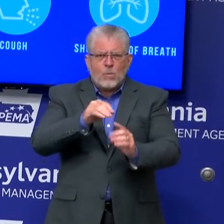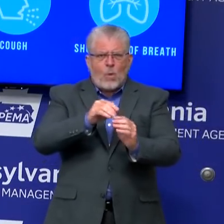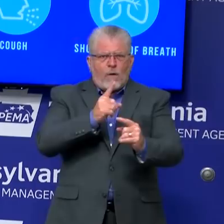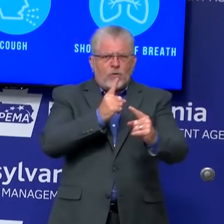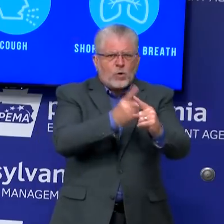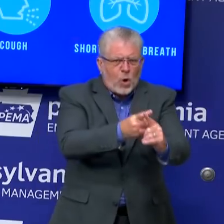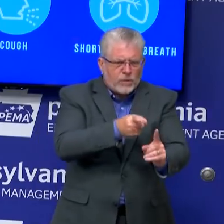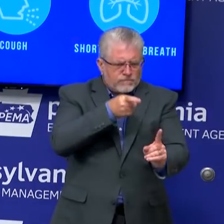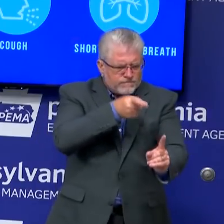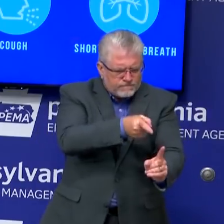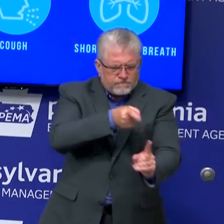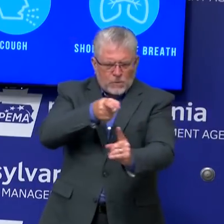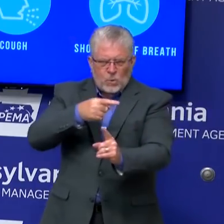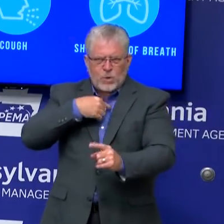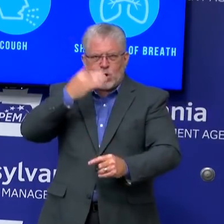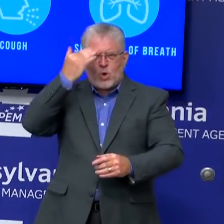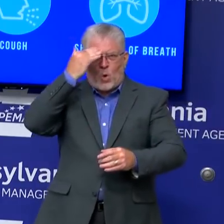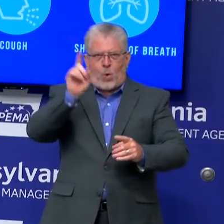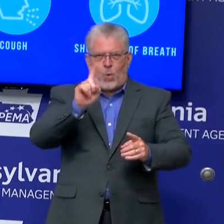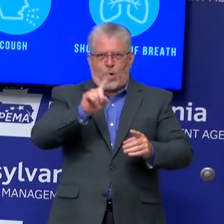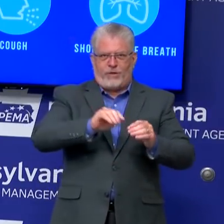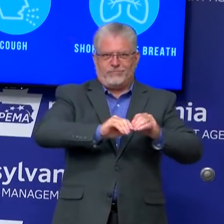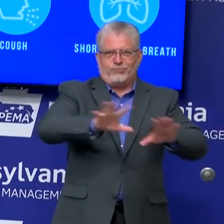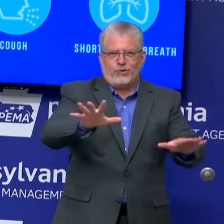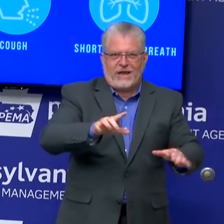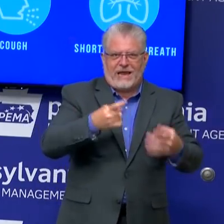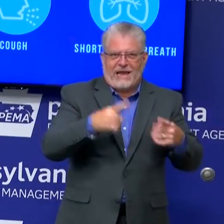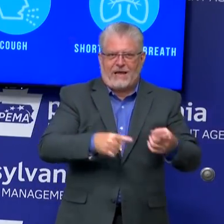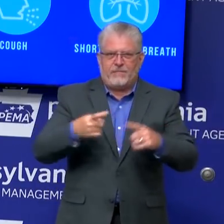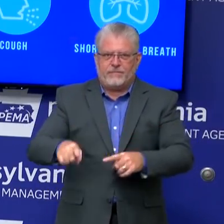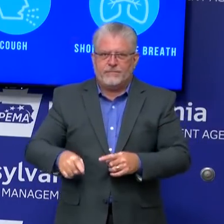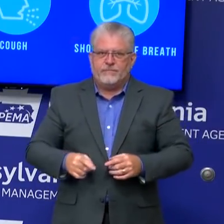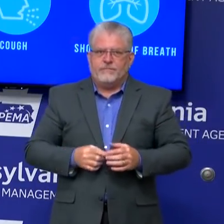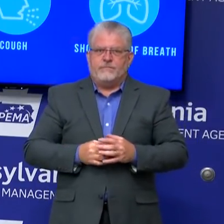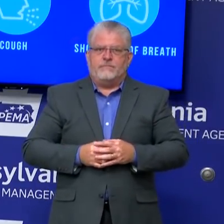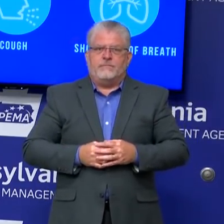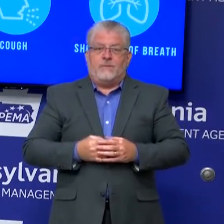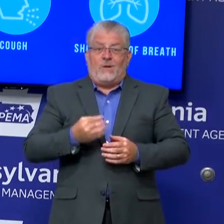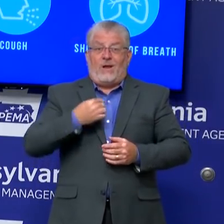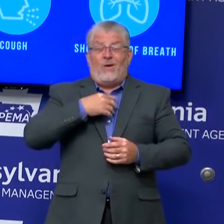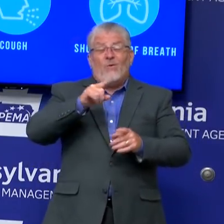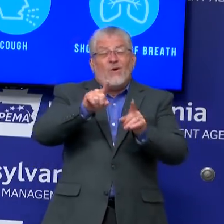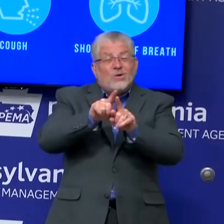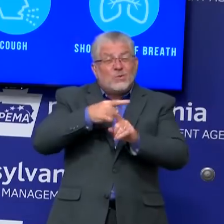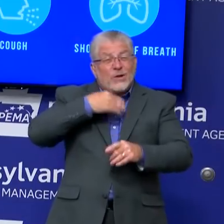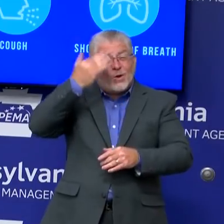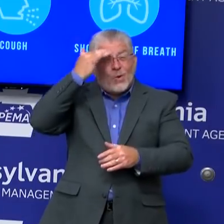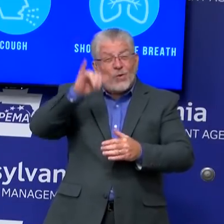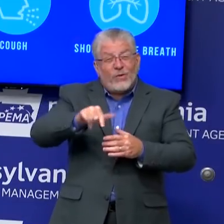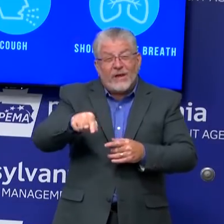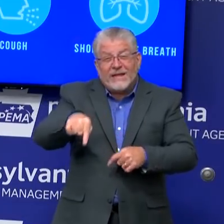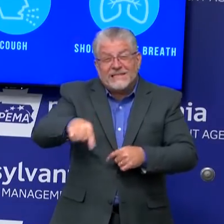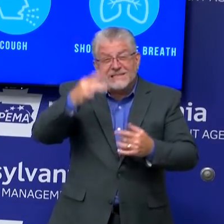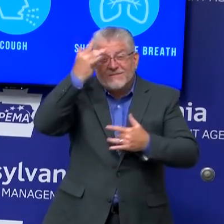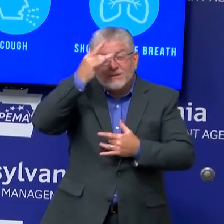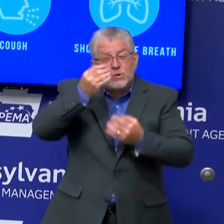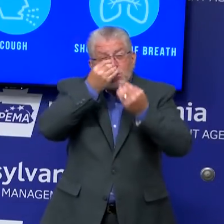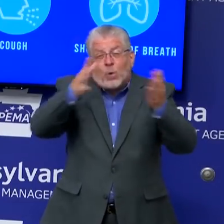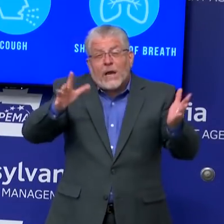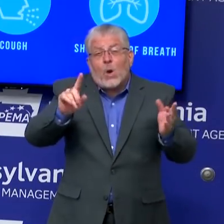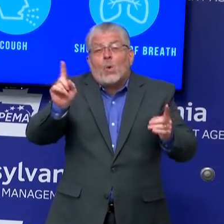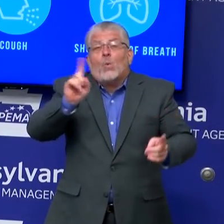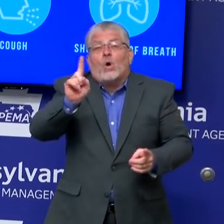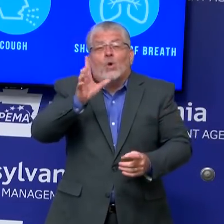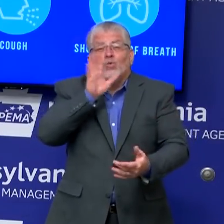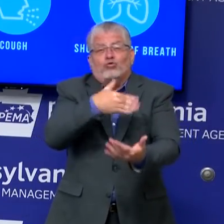that the disease is not respecting boundaries, county, state, national boundaries. So